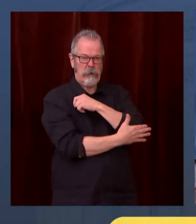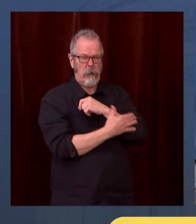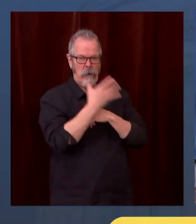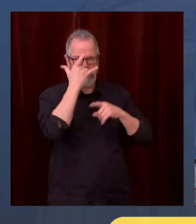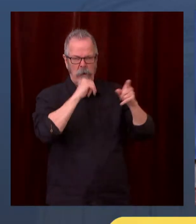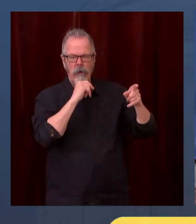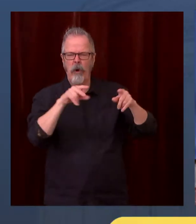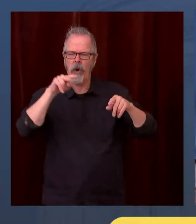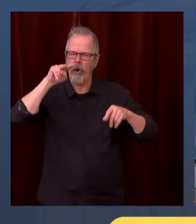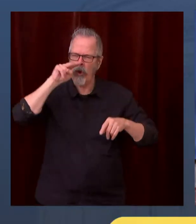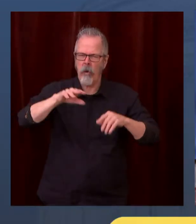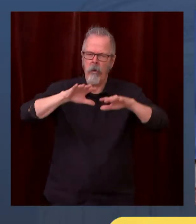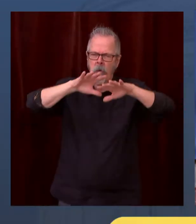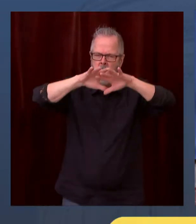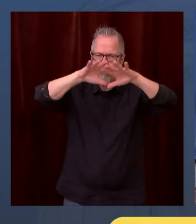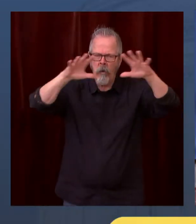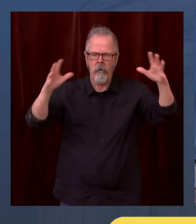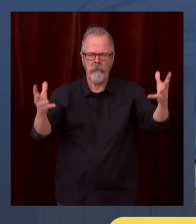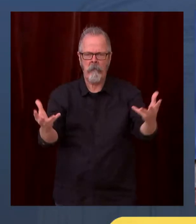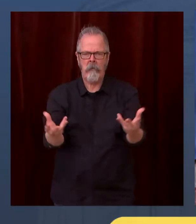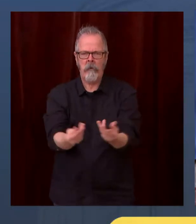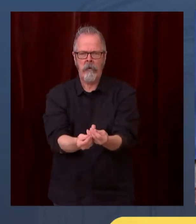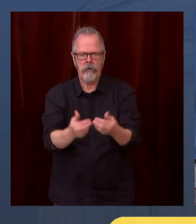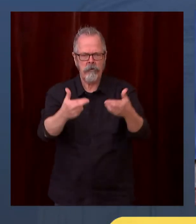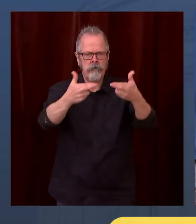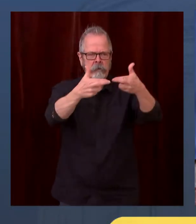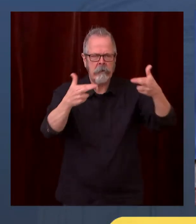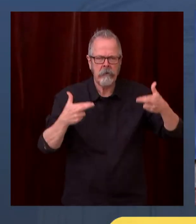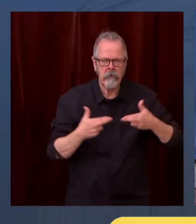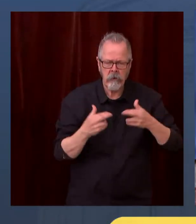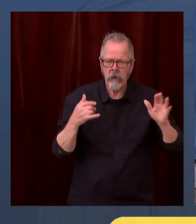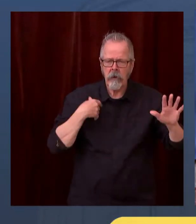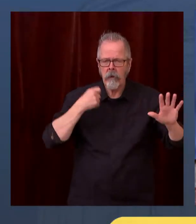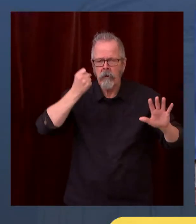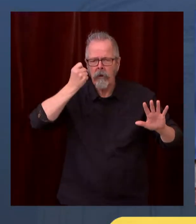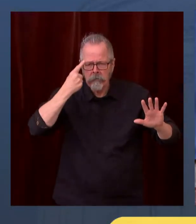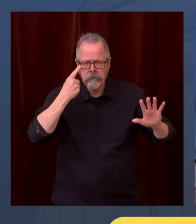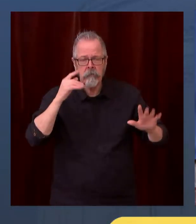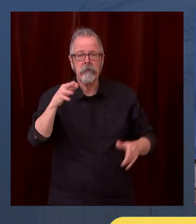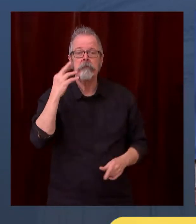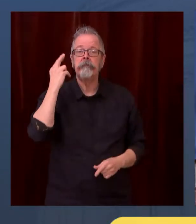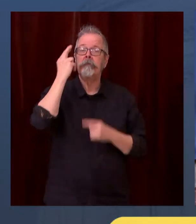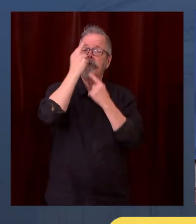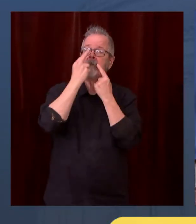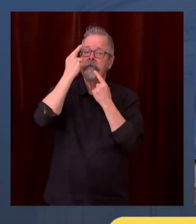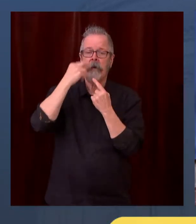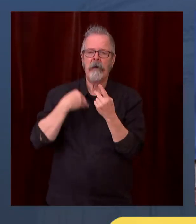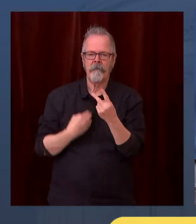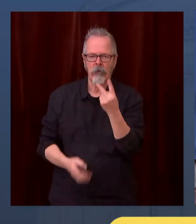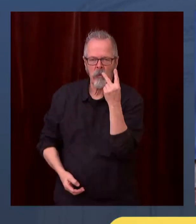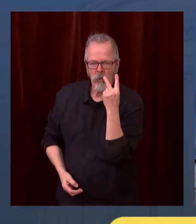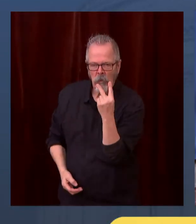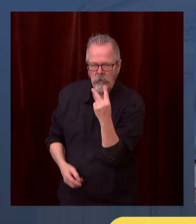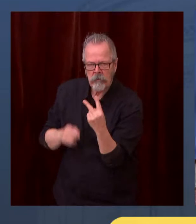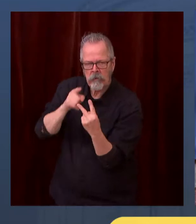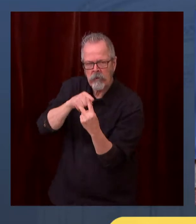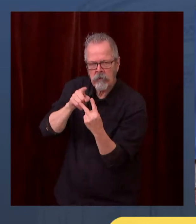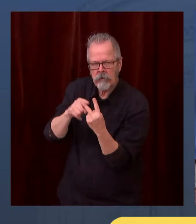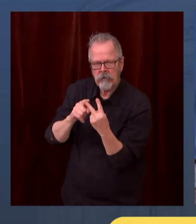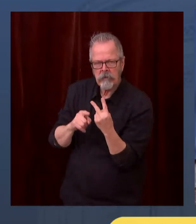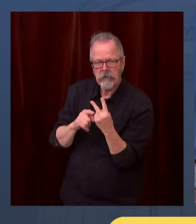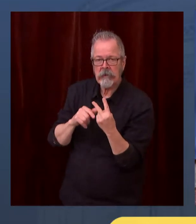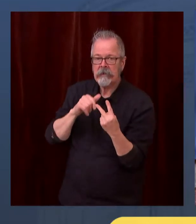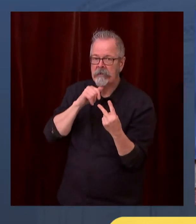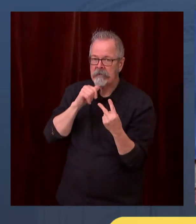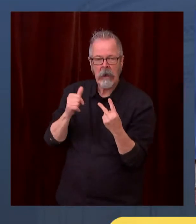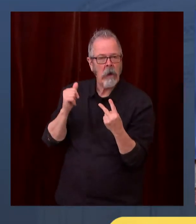have some resonance with me. The reason we did it this way is twofold, some of which not everybody thinks about, but we have to